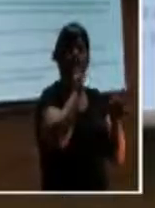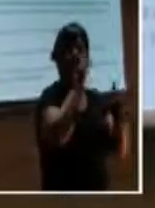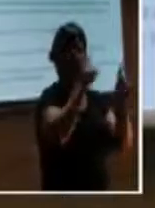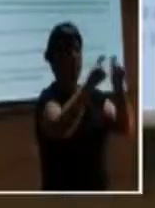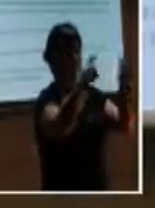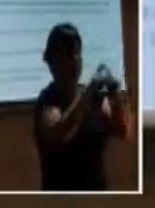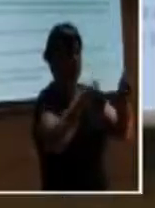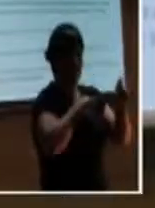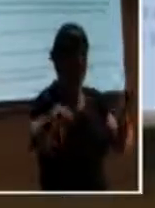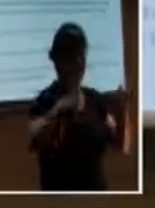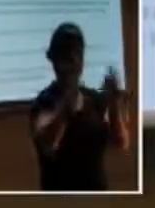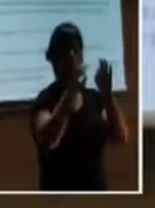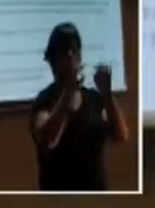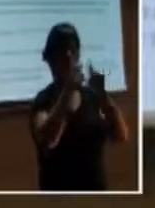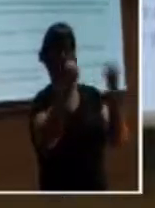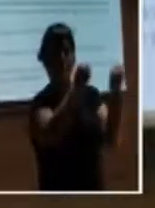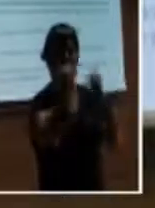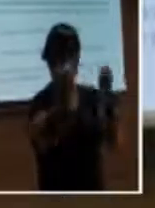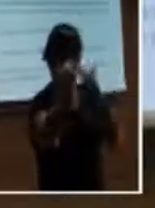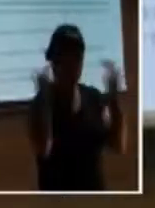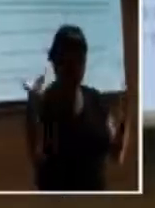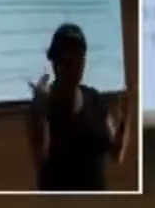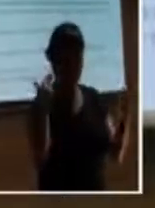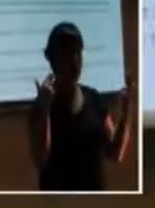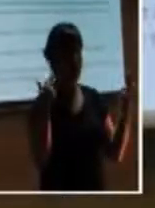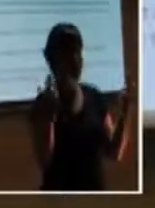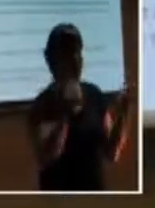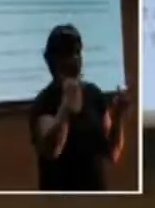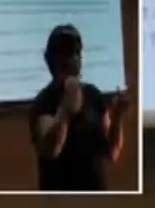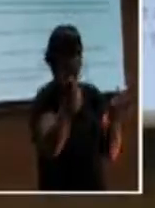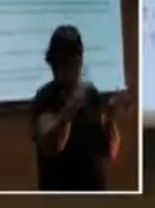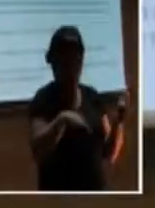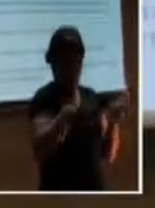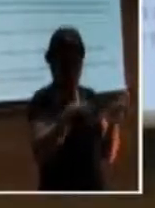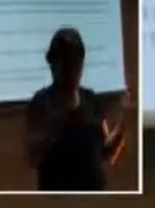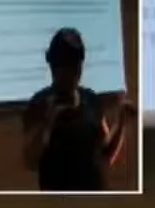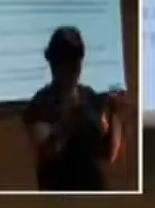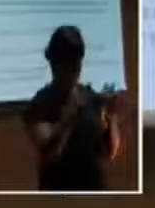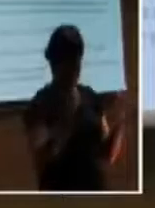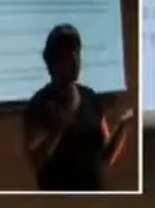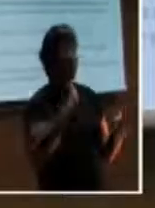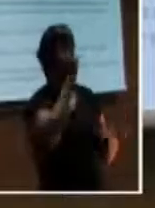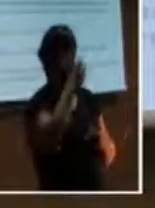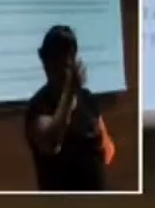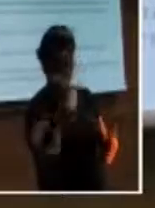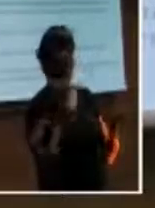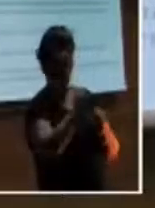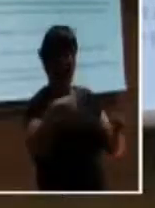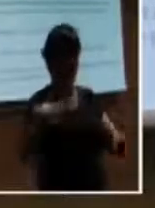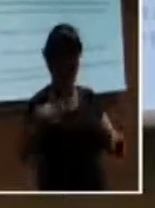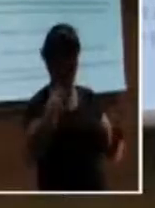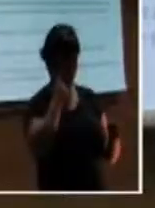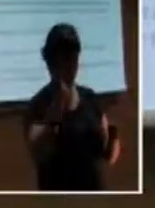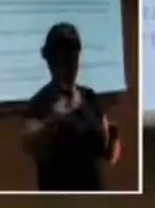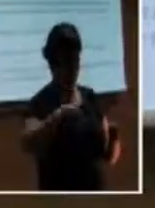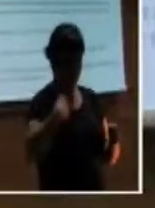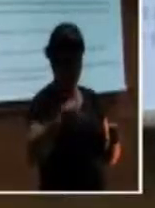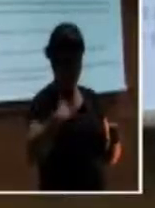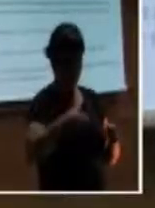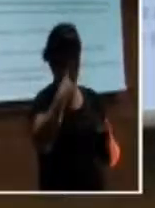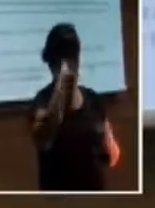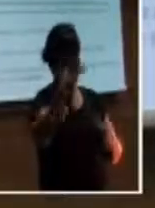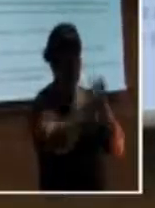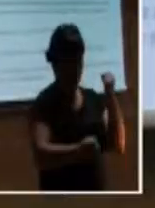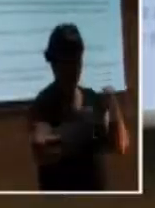institutions, and what we decided is to create space for that. We called it Dementia Forum X, or Dementia Forum Executive. The